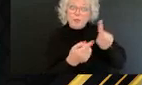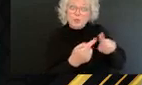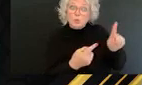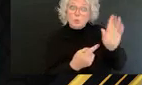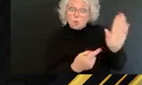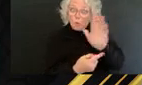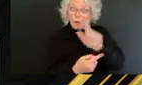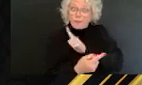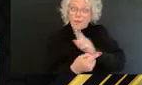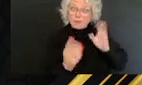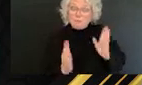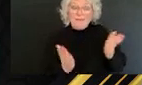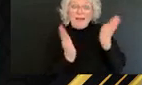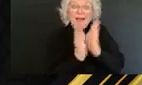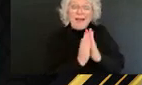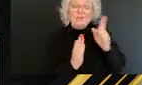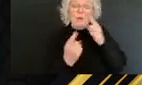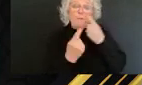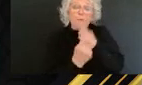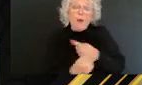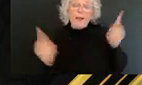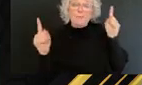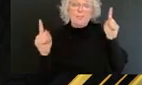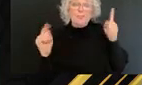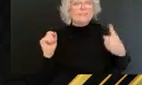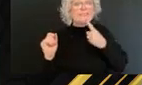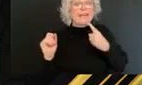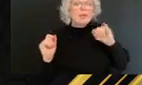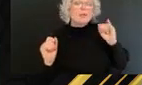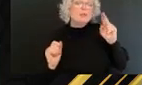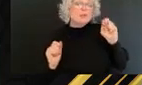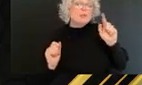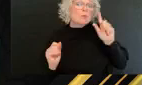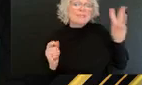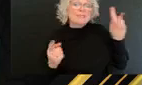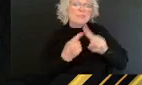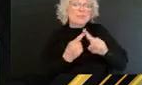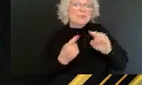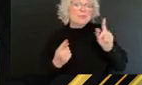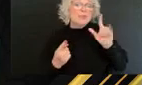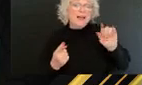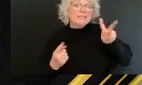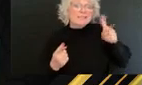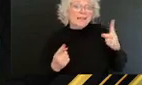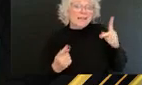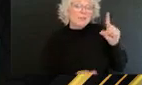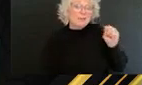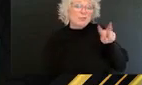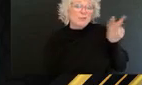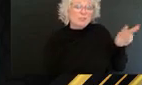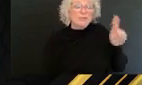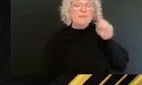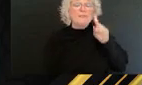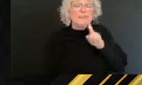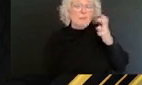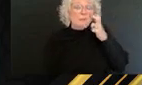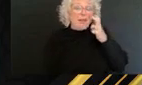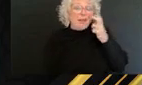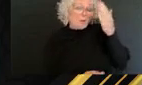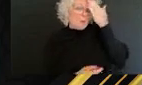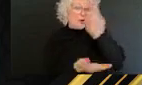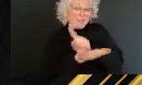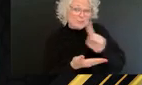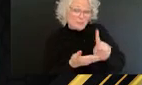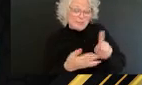local legislator asking for a proclamation declaring June 26th to July 2nd of 2022 DeafBlind Awareness